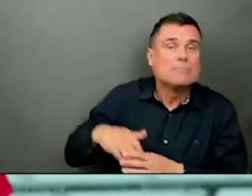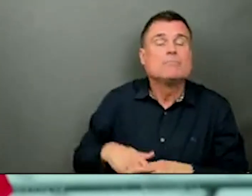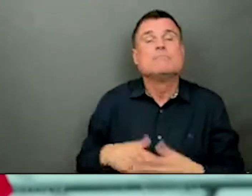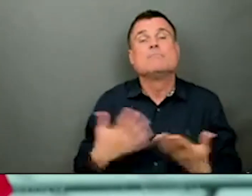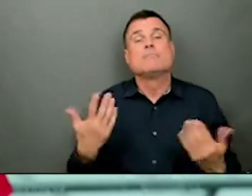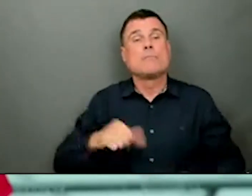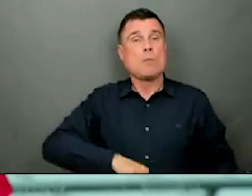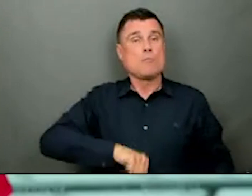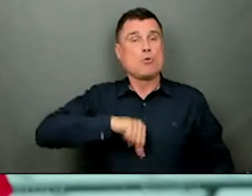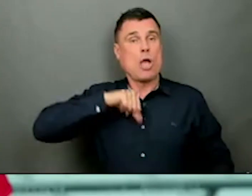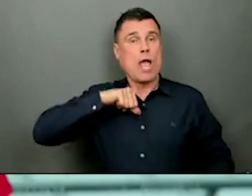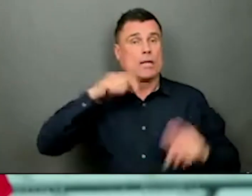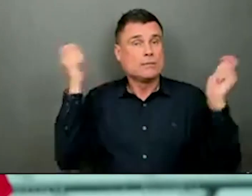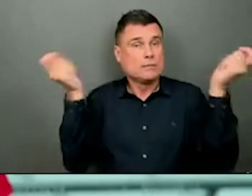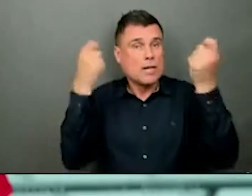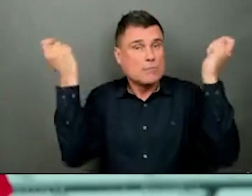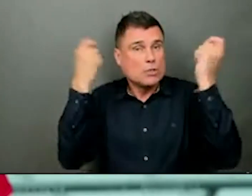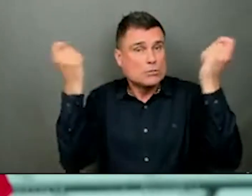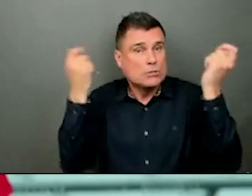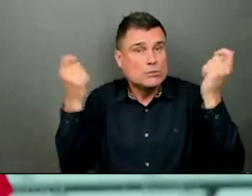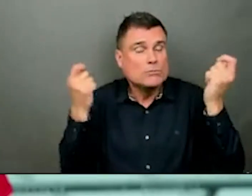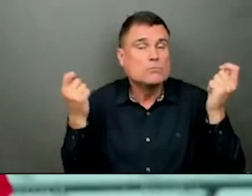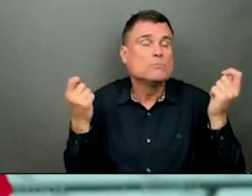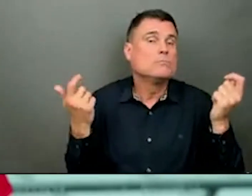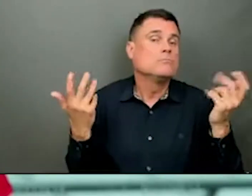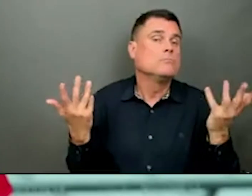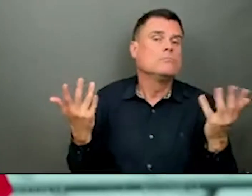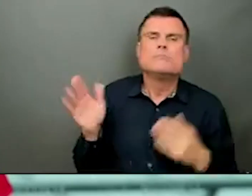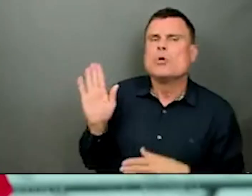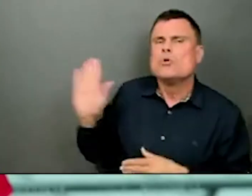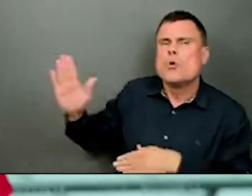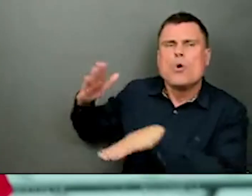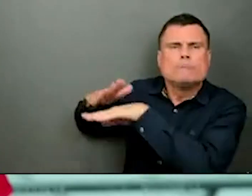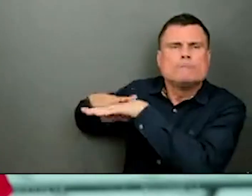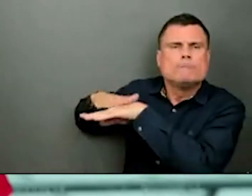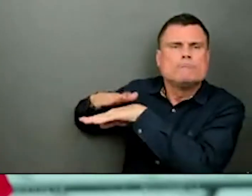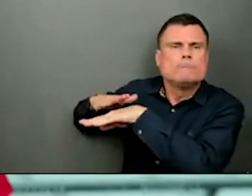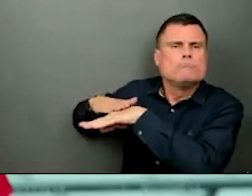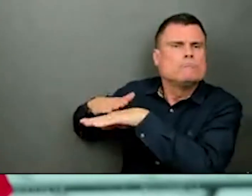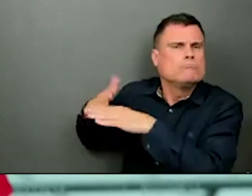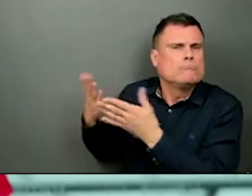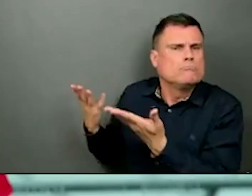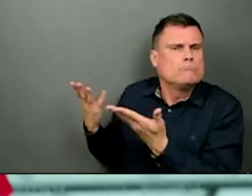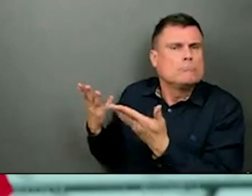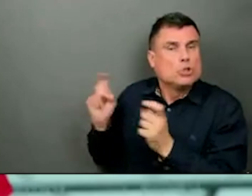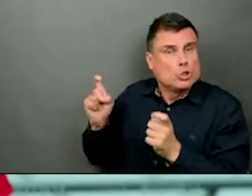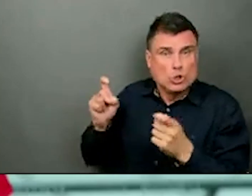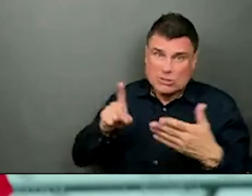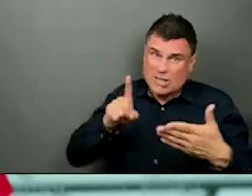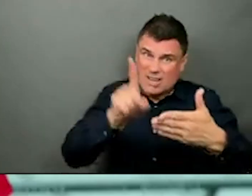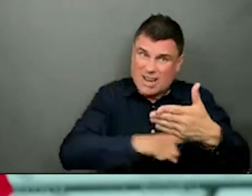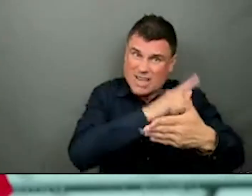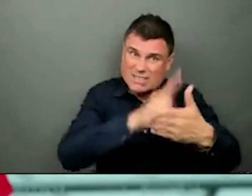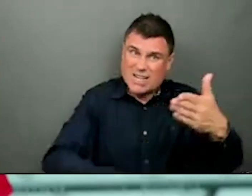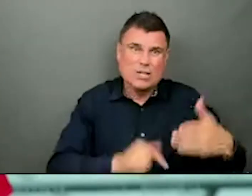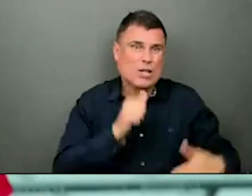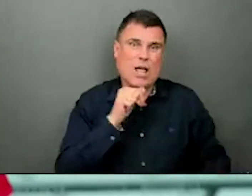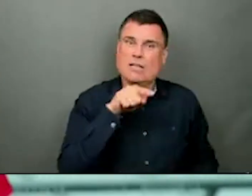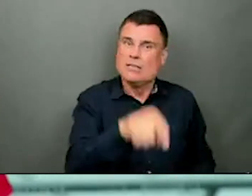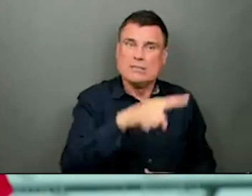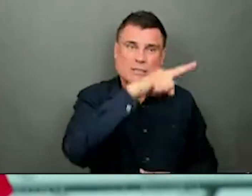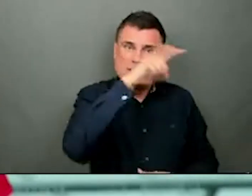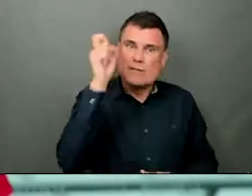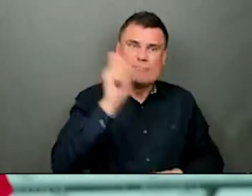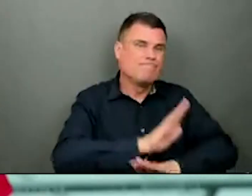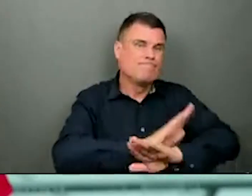is the guidance now to cancel them? Why can't we sort of, is there a way to give some definitive clarity on